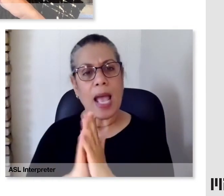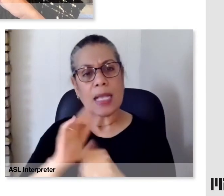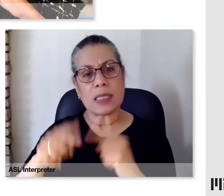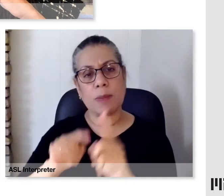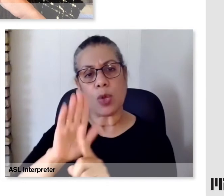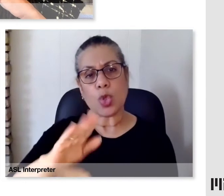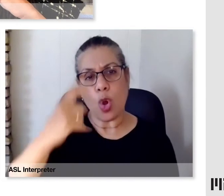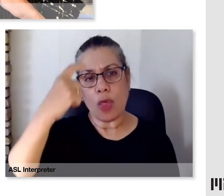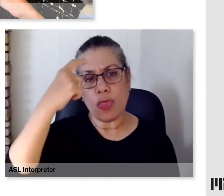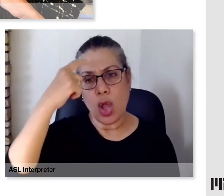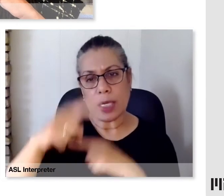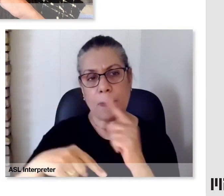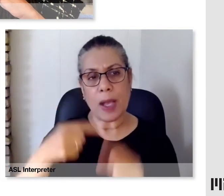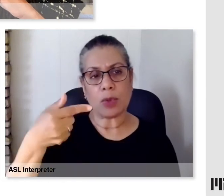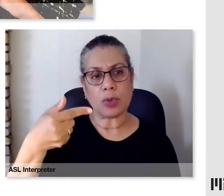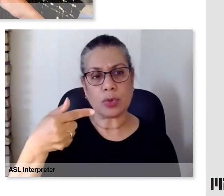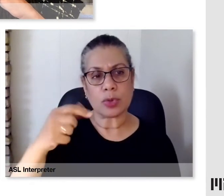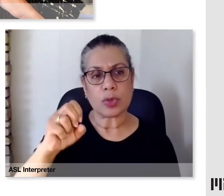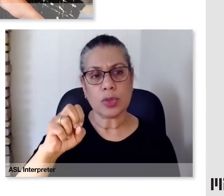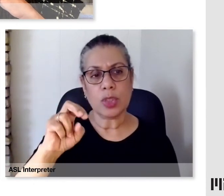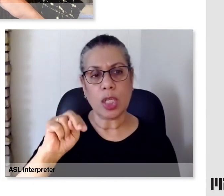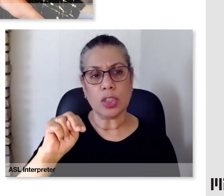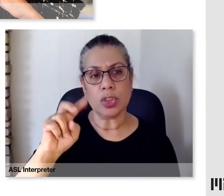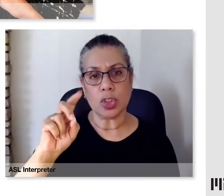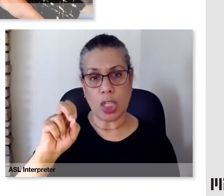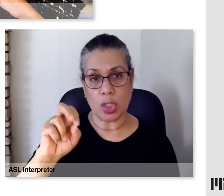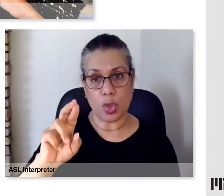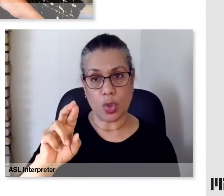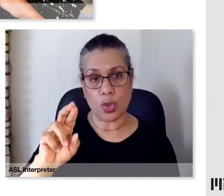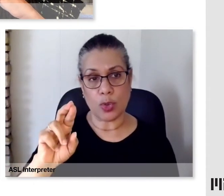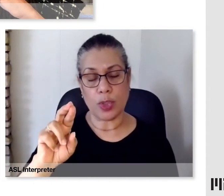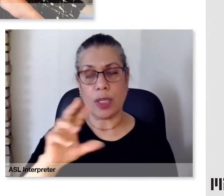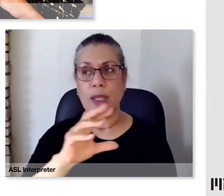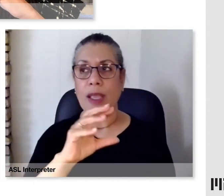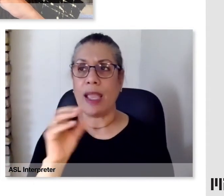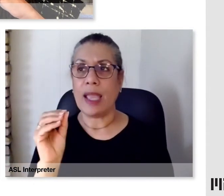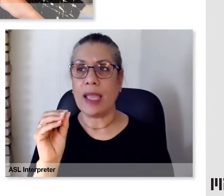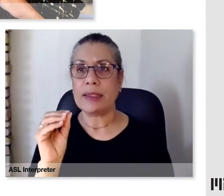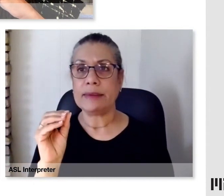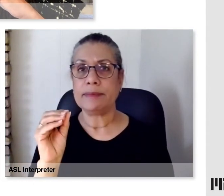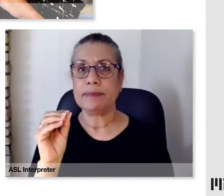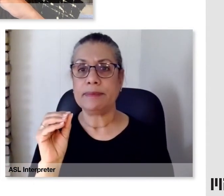around gender that stem from your work and the way that